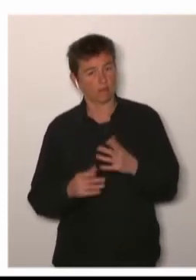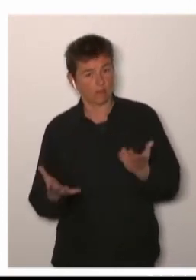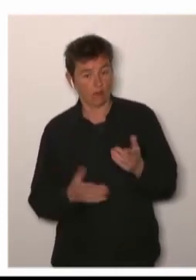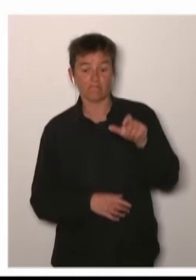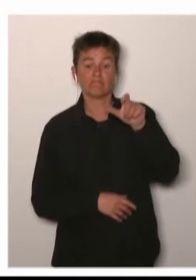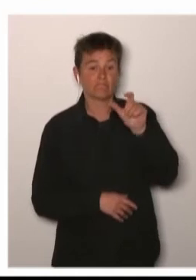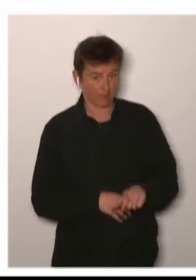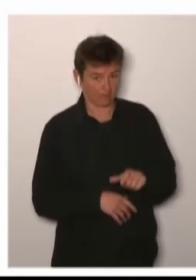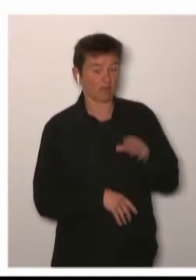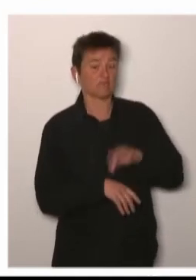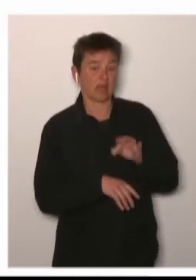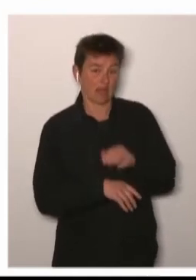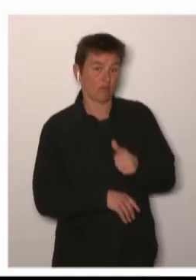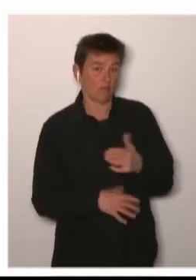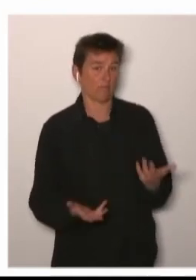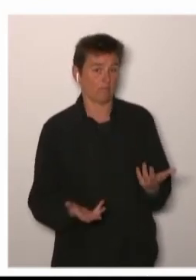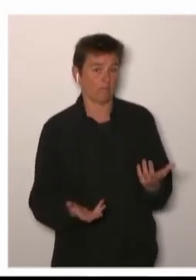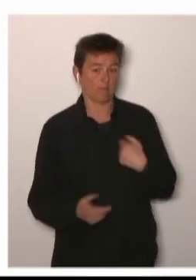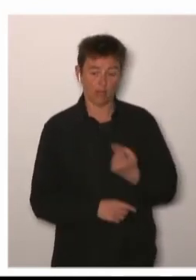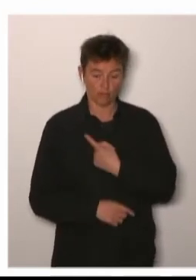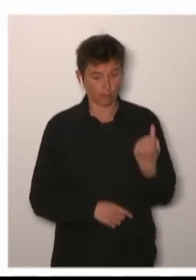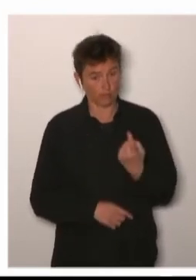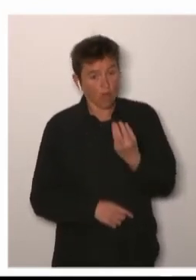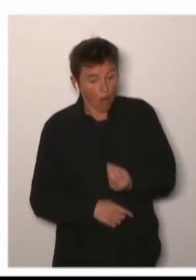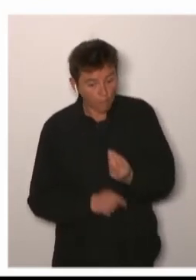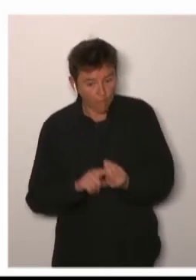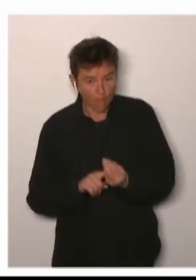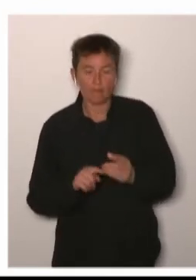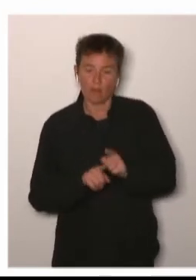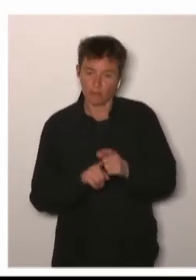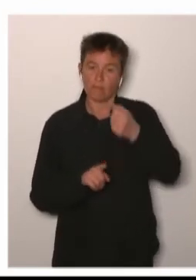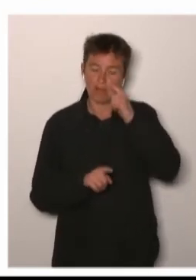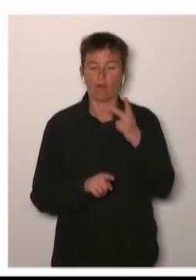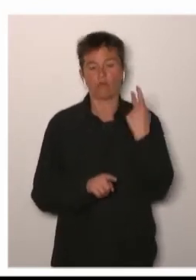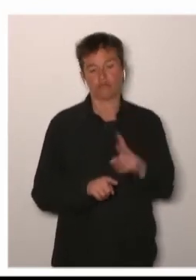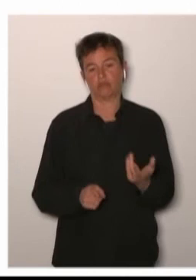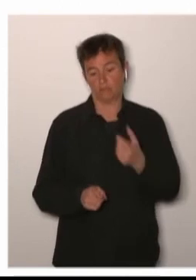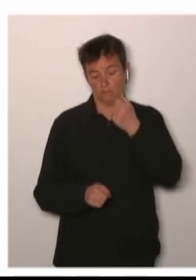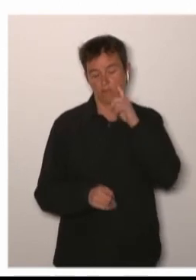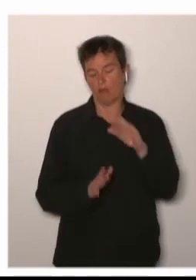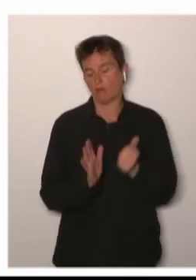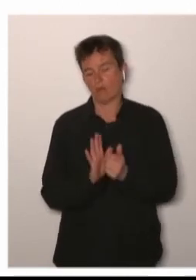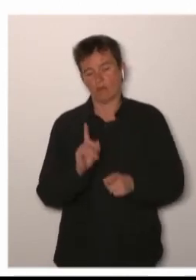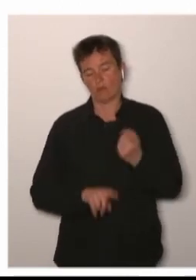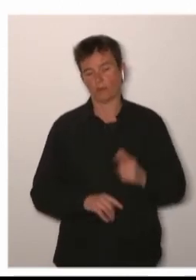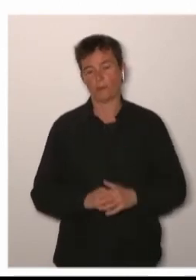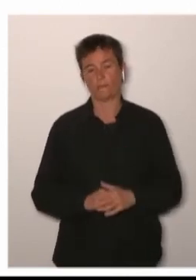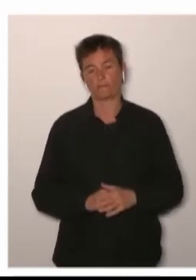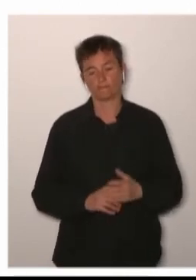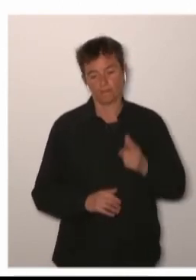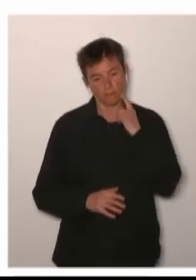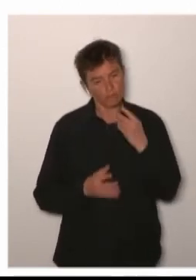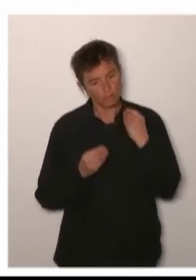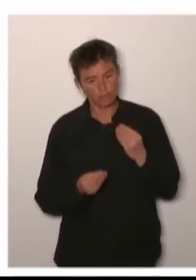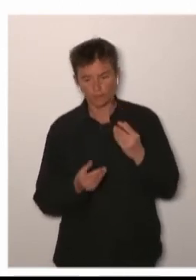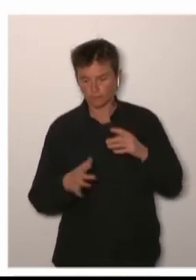the patients, but the parents of the patients. And they played an important role in all this, the building and the animation of